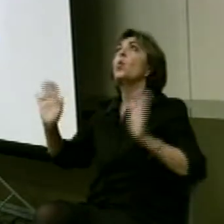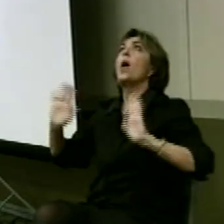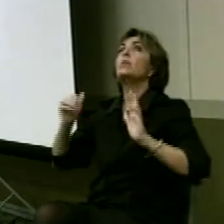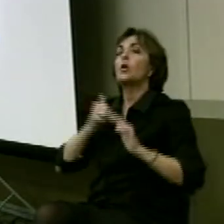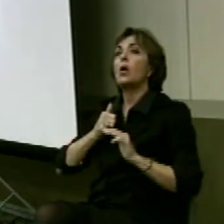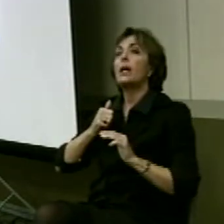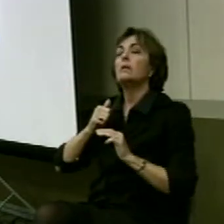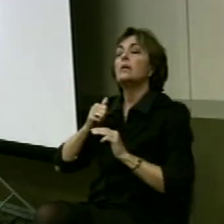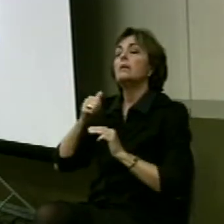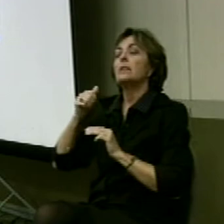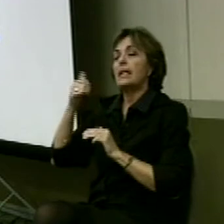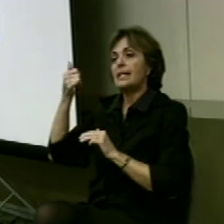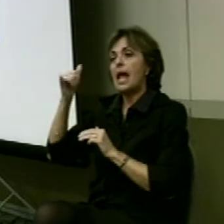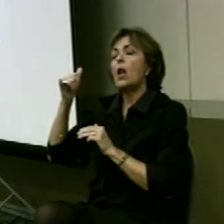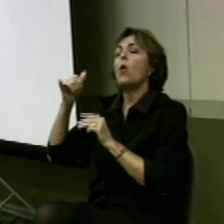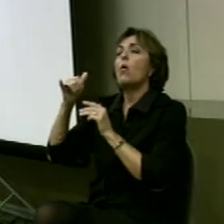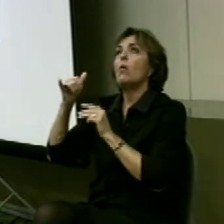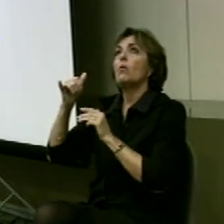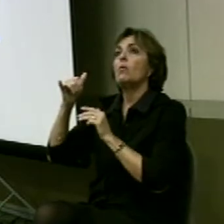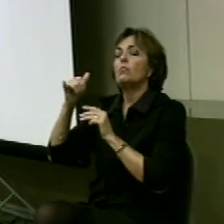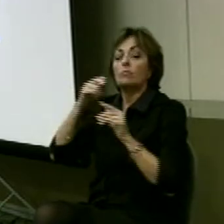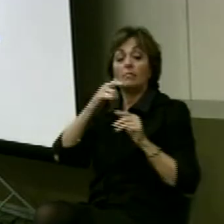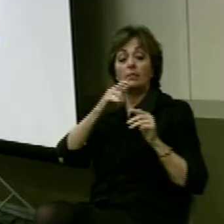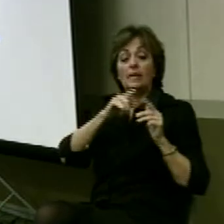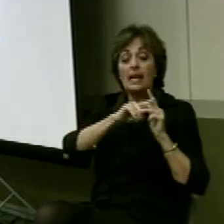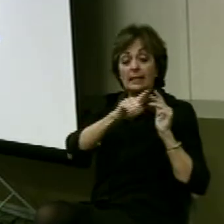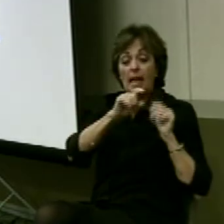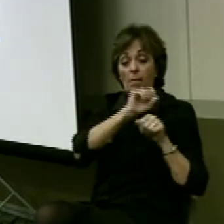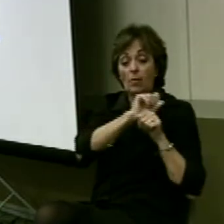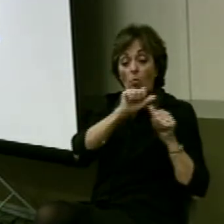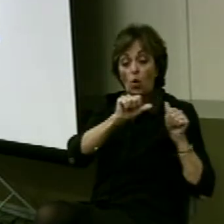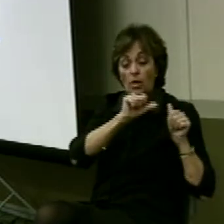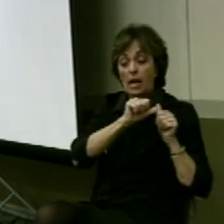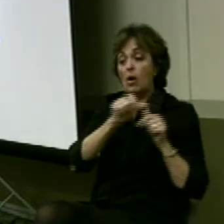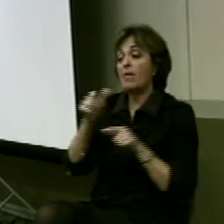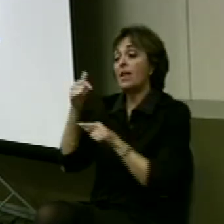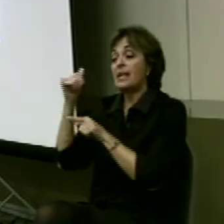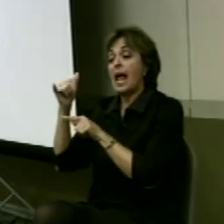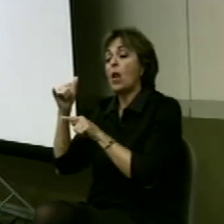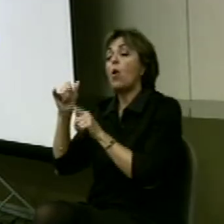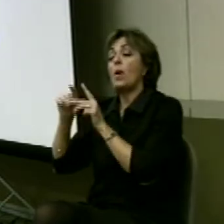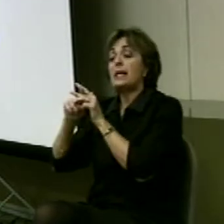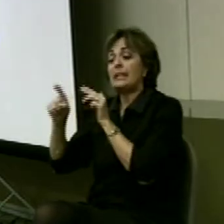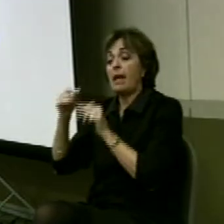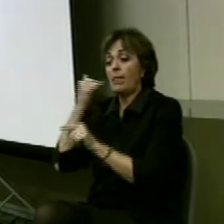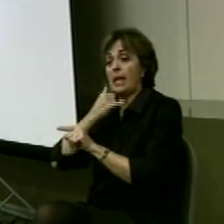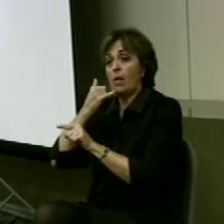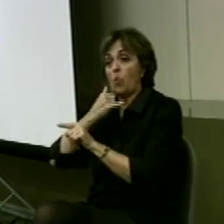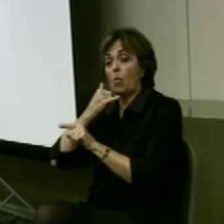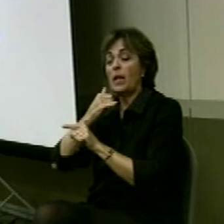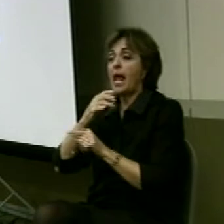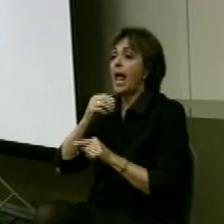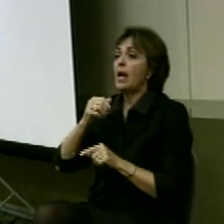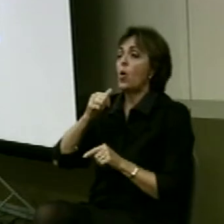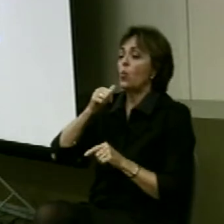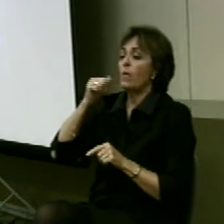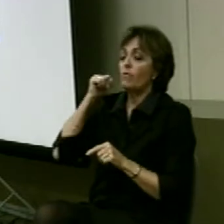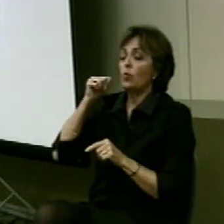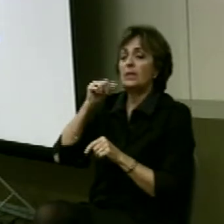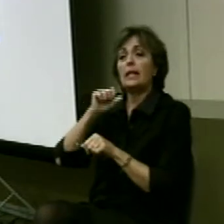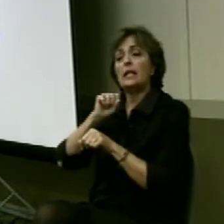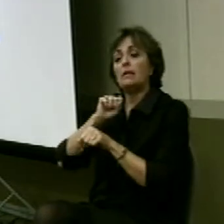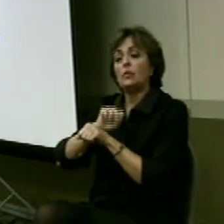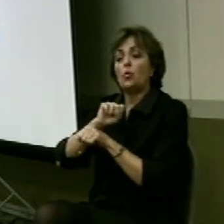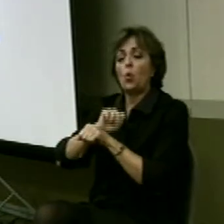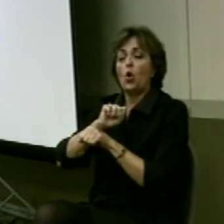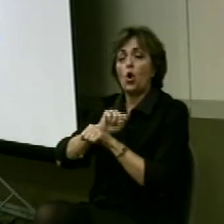yellow is escaping the work area total, yellow is escaping the work area inappropriately, and